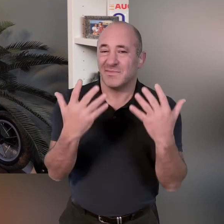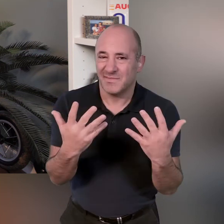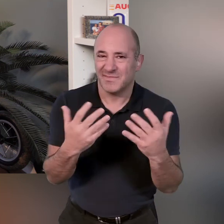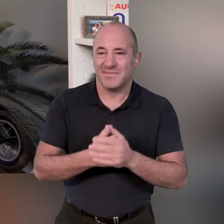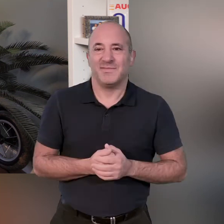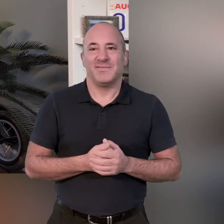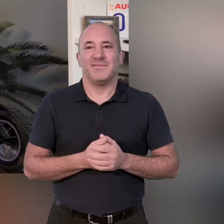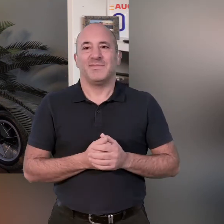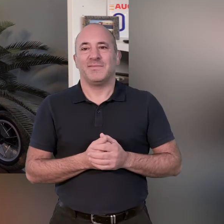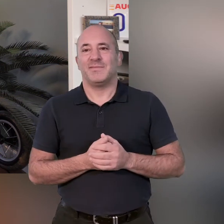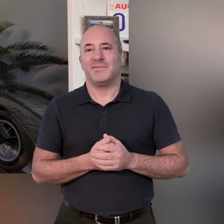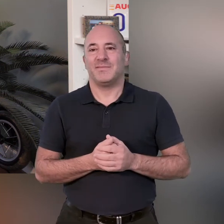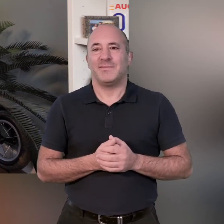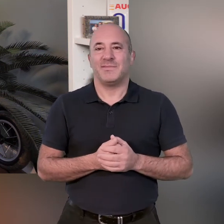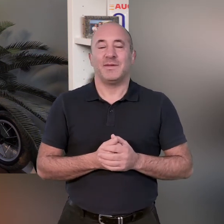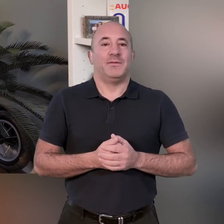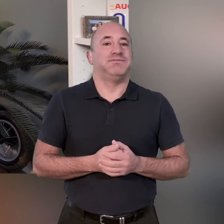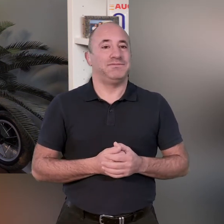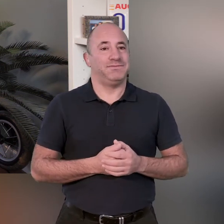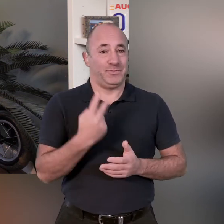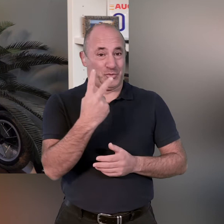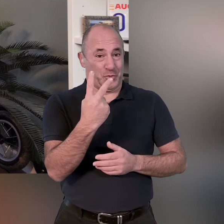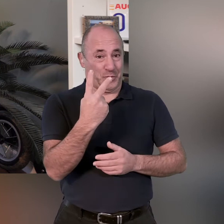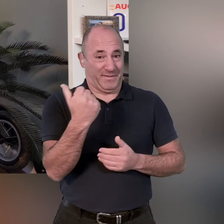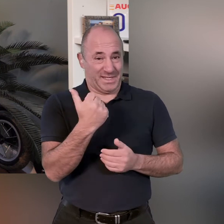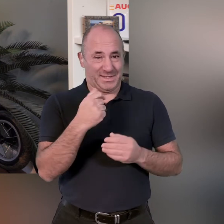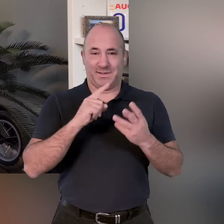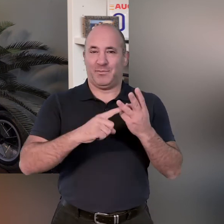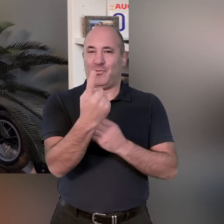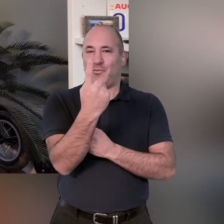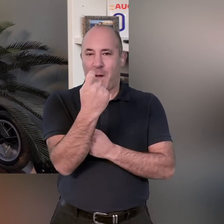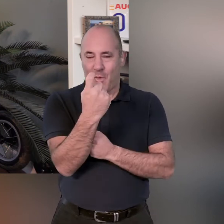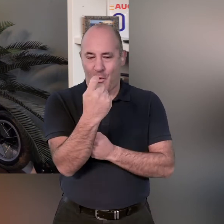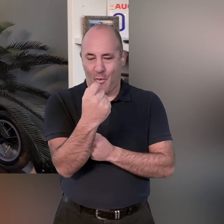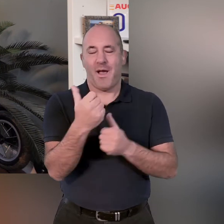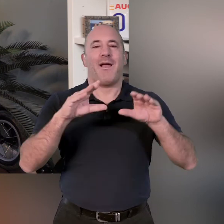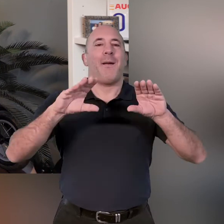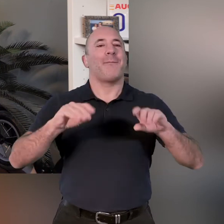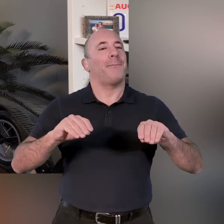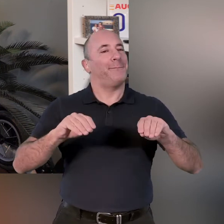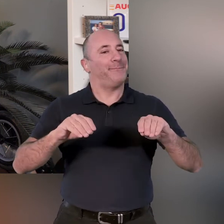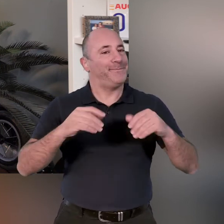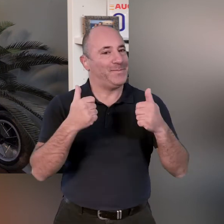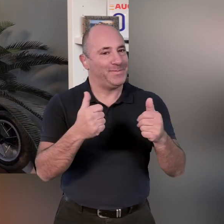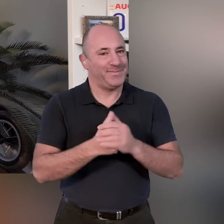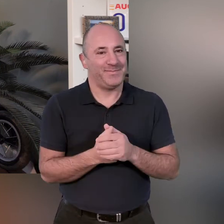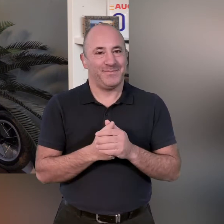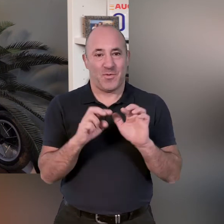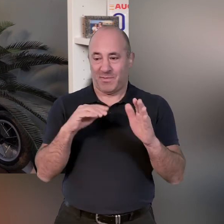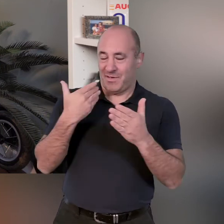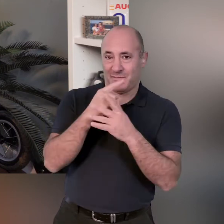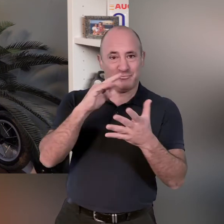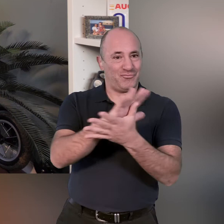10. That is 2 sets done. We have got 1 more set to go before we are done for today. Hope